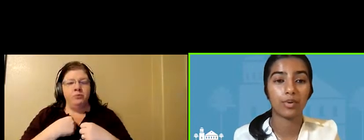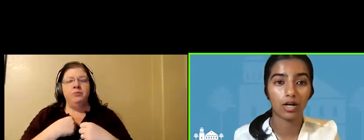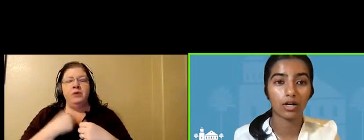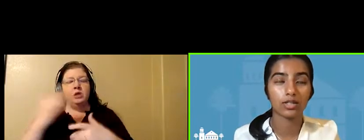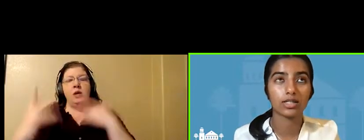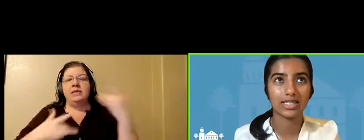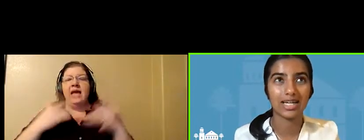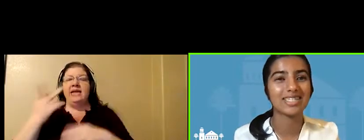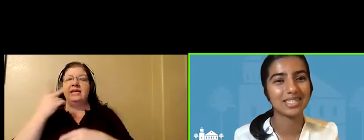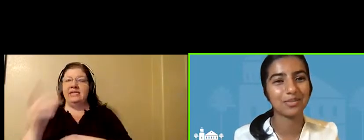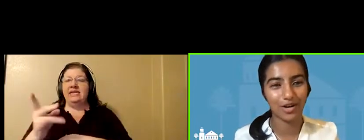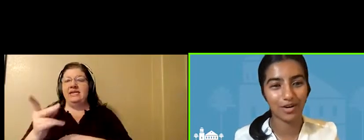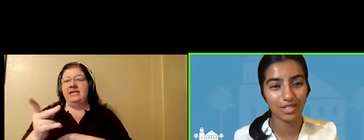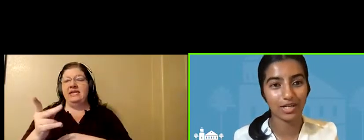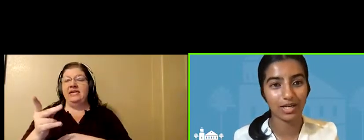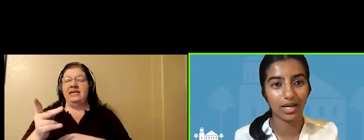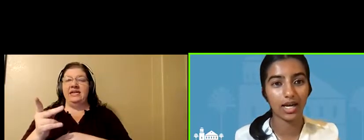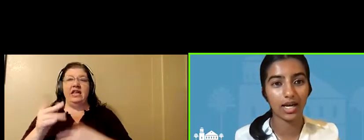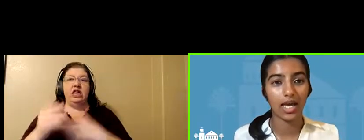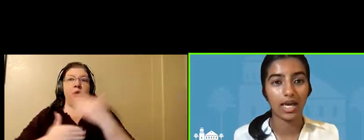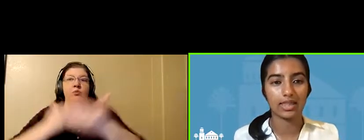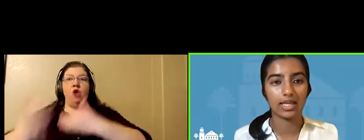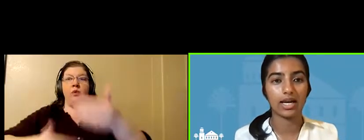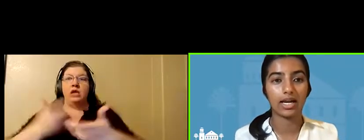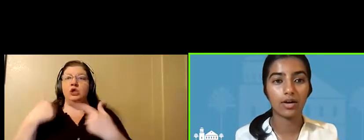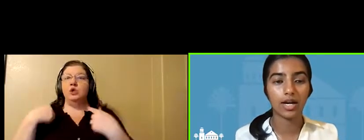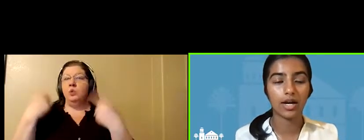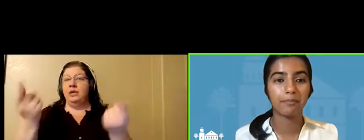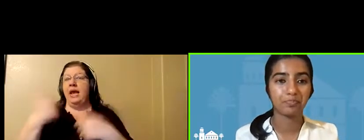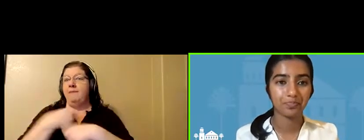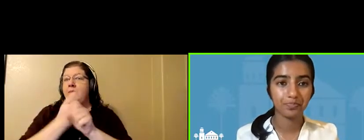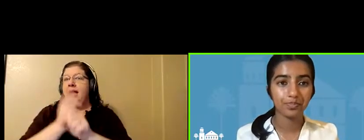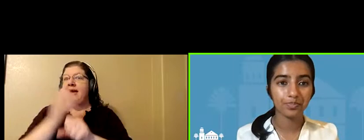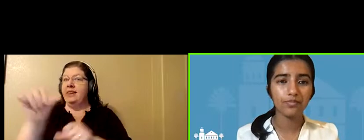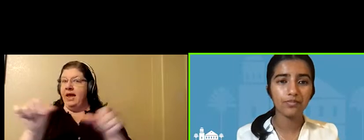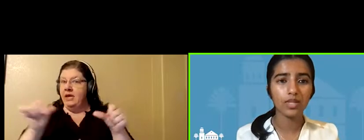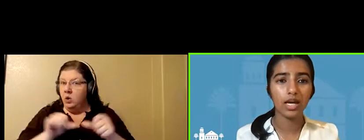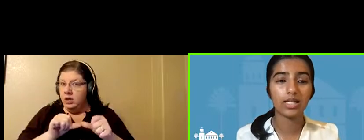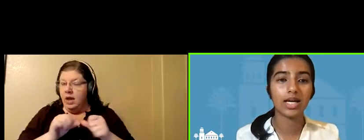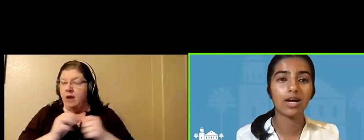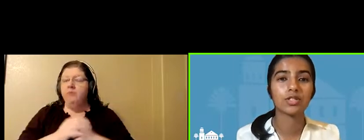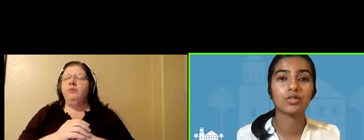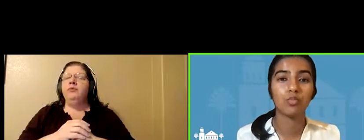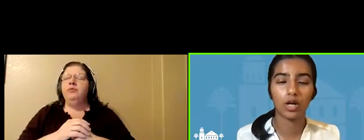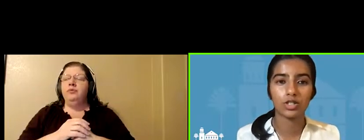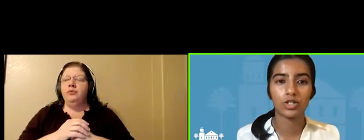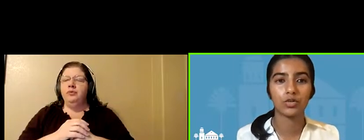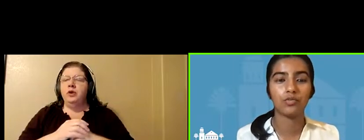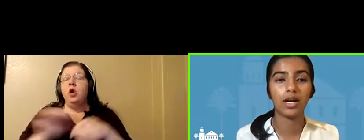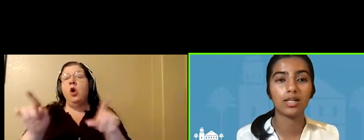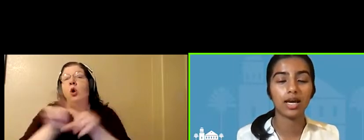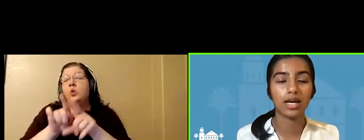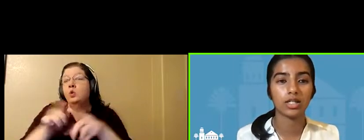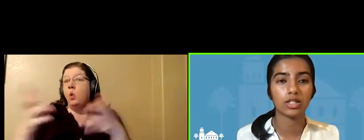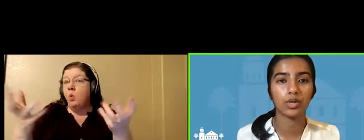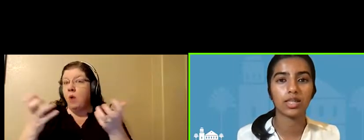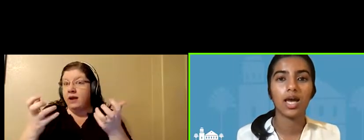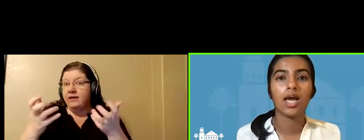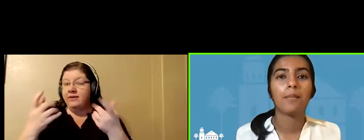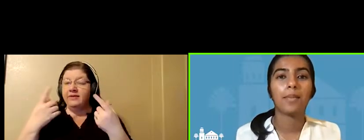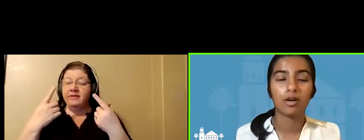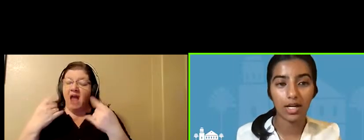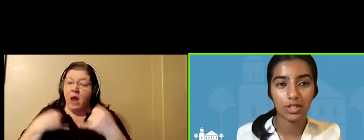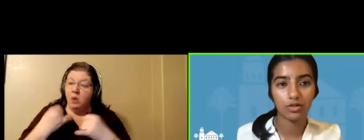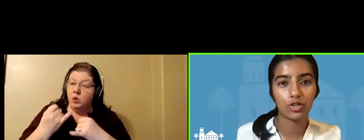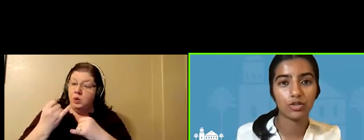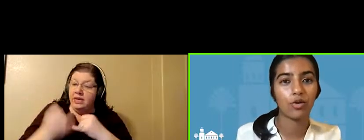that the progress we can make in that area. And I also want to finally end with